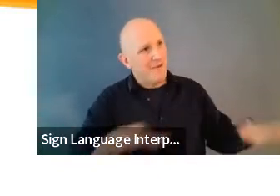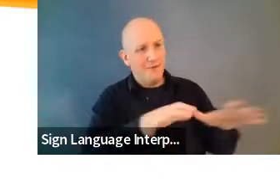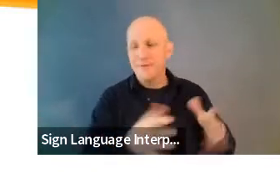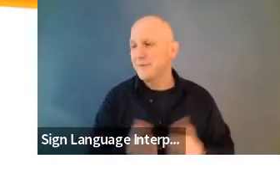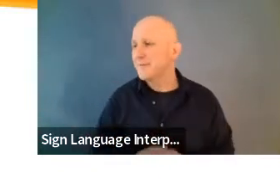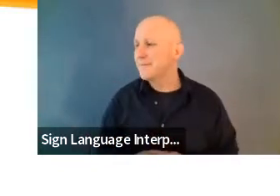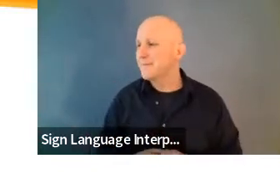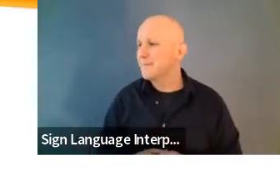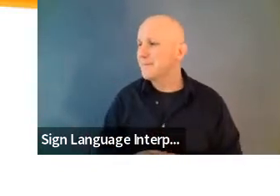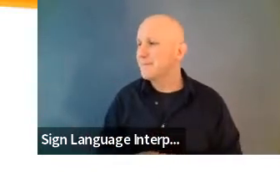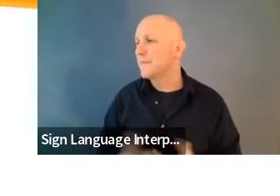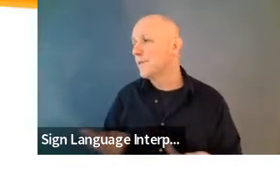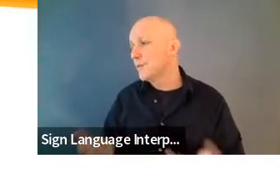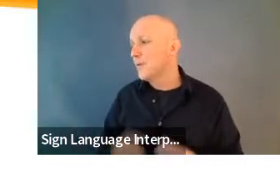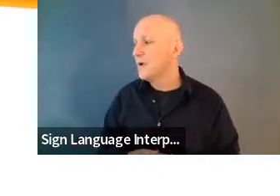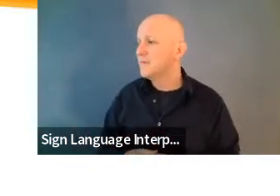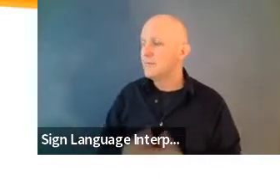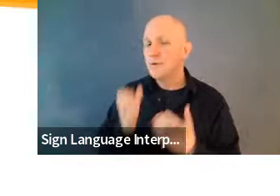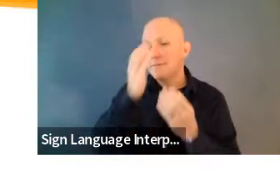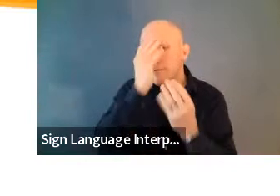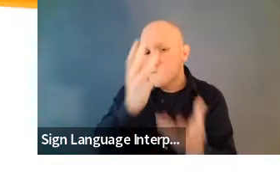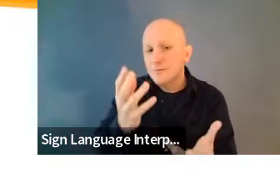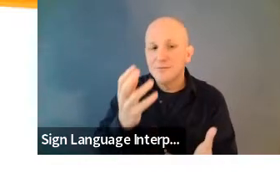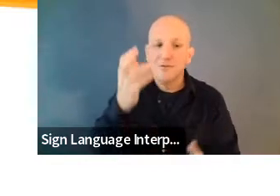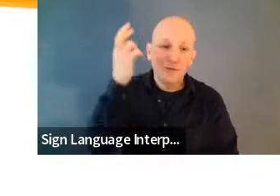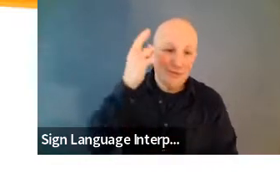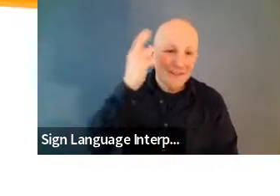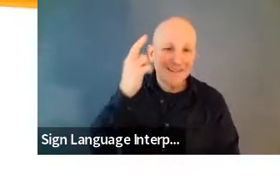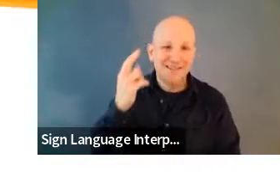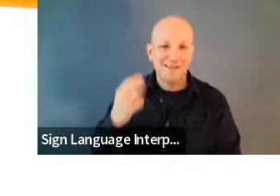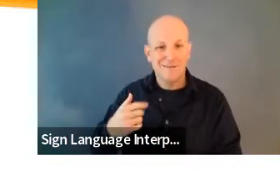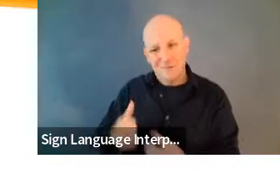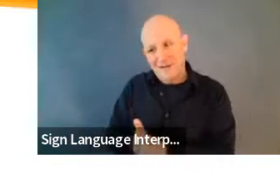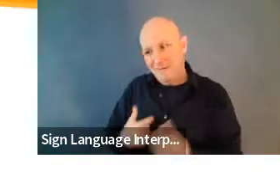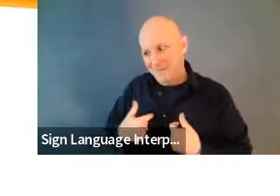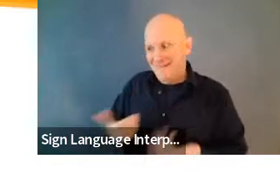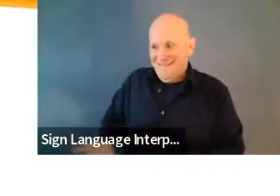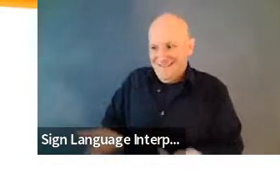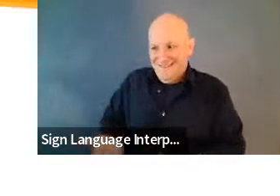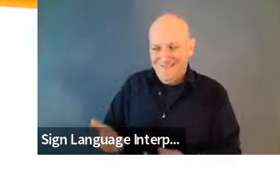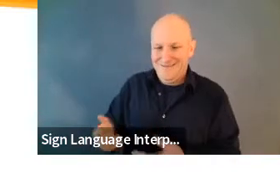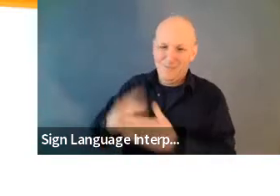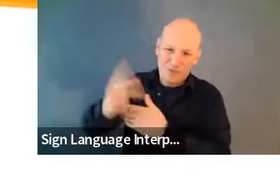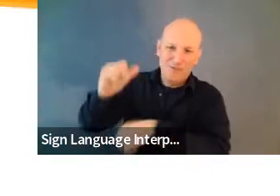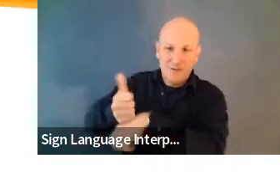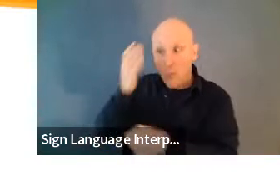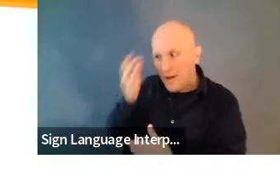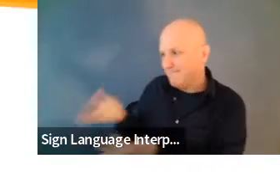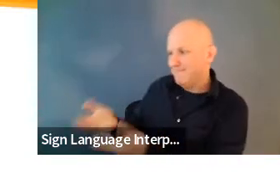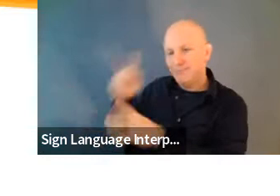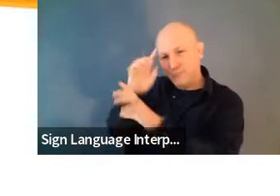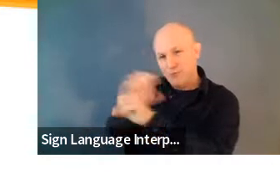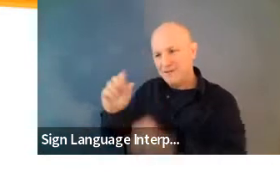I just share that to give you that sense, because it's really because of President Cantu that we have the program to begin with. And